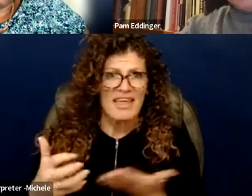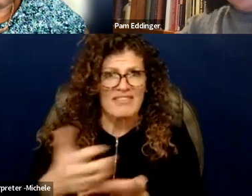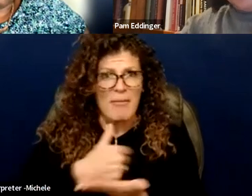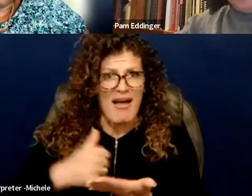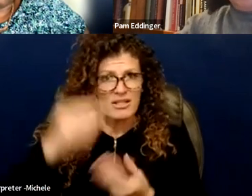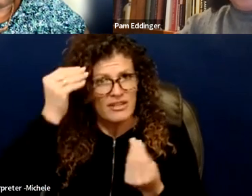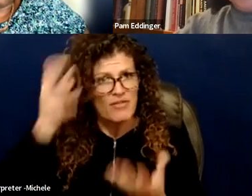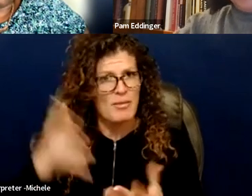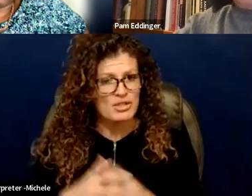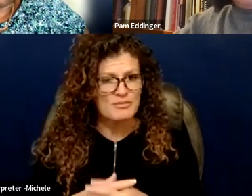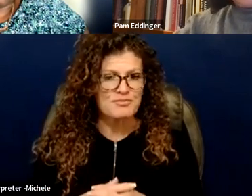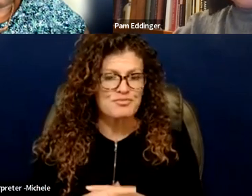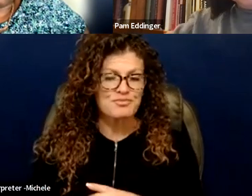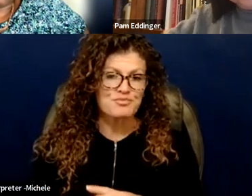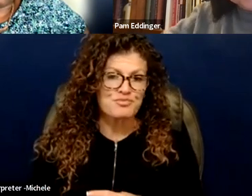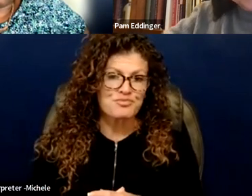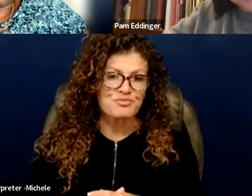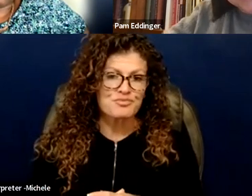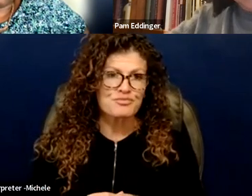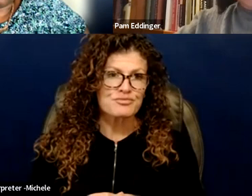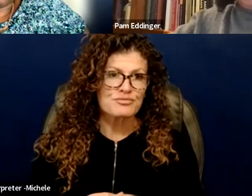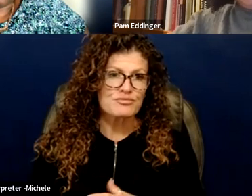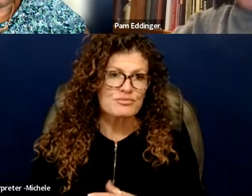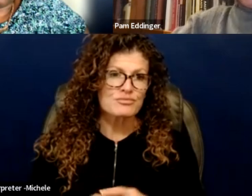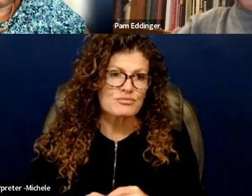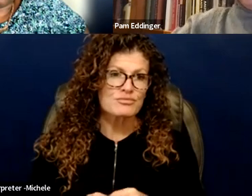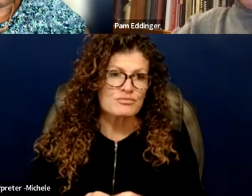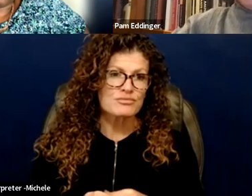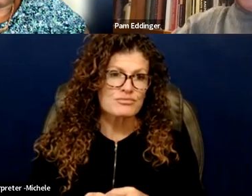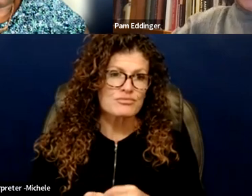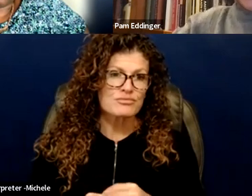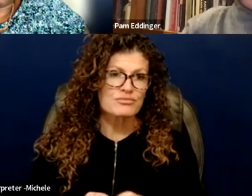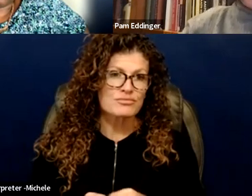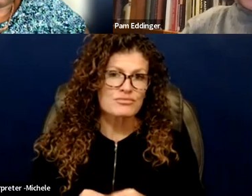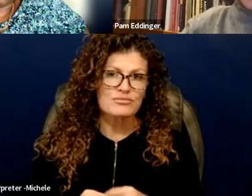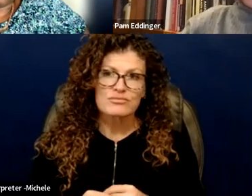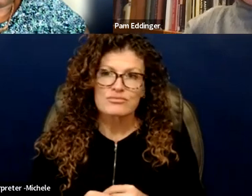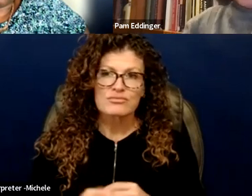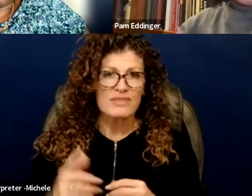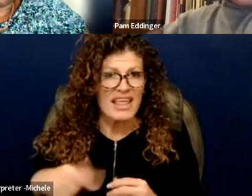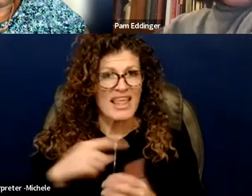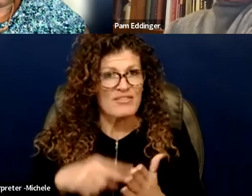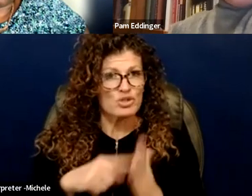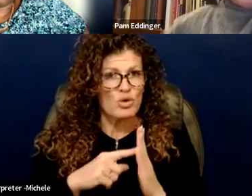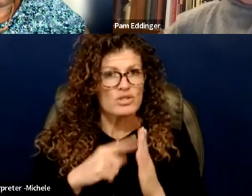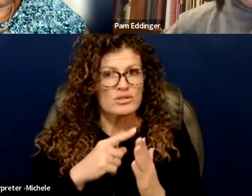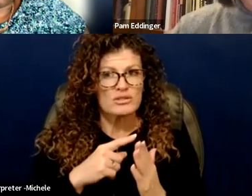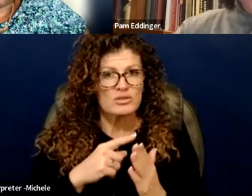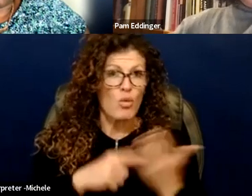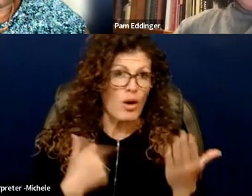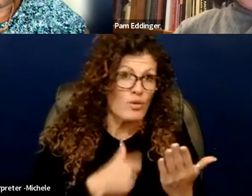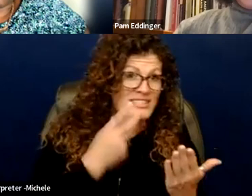us. And not only to show us the pieces that we need to see that's going to inform us, but to show us what we're not